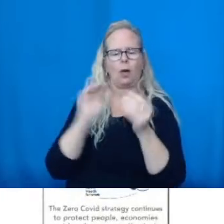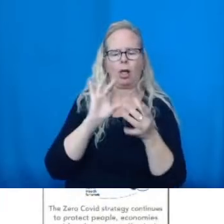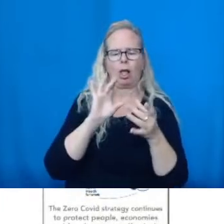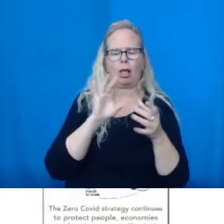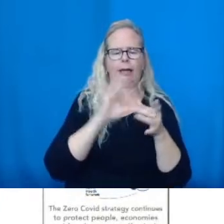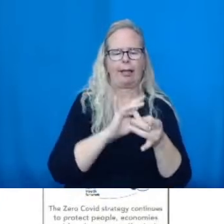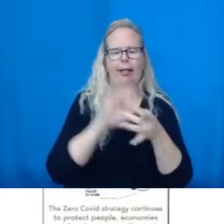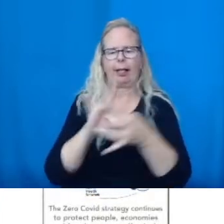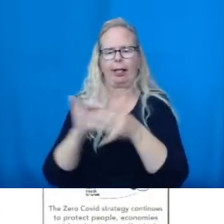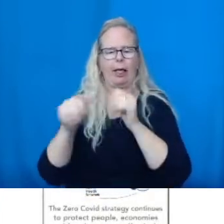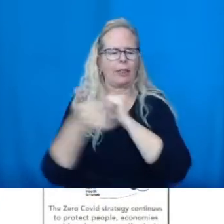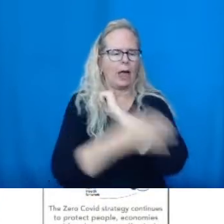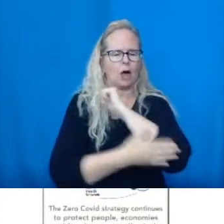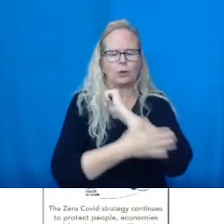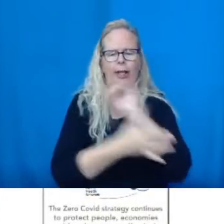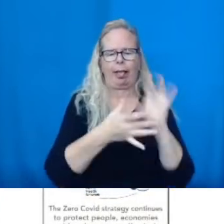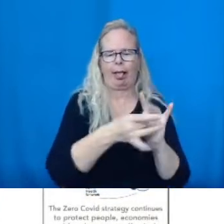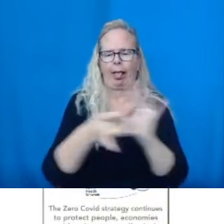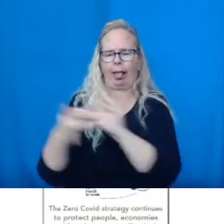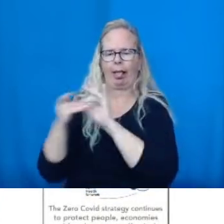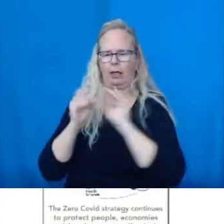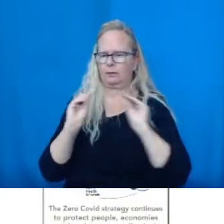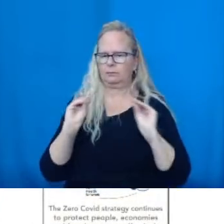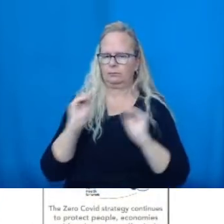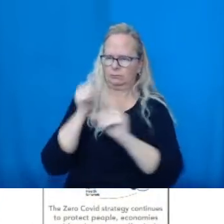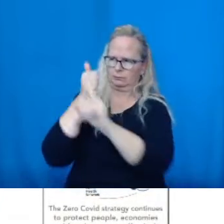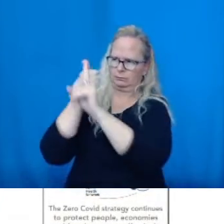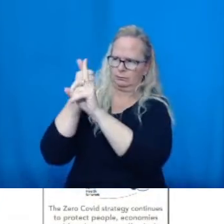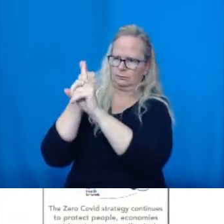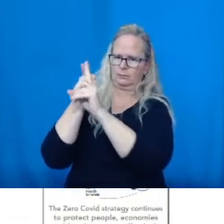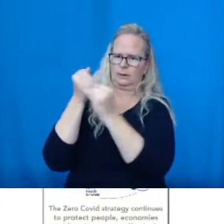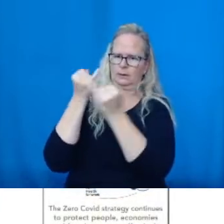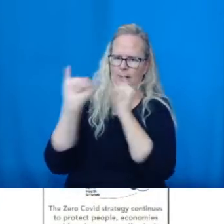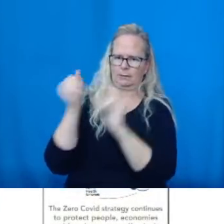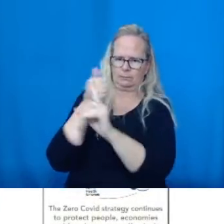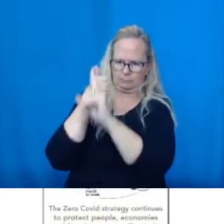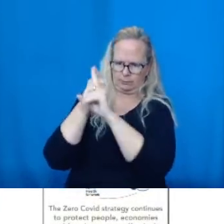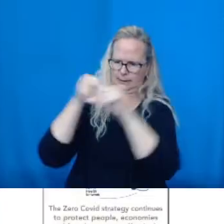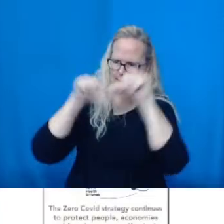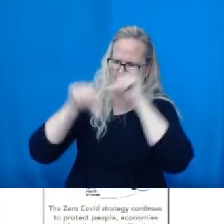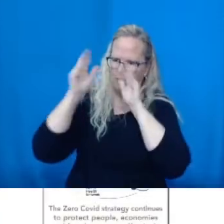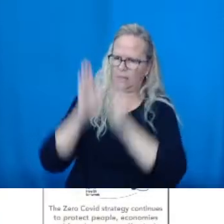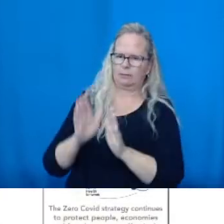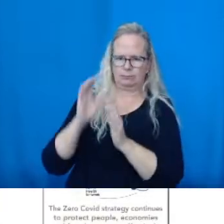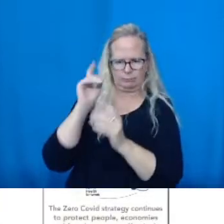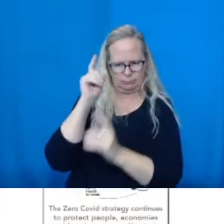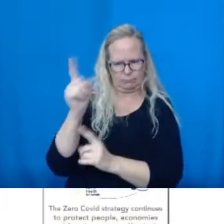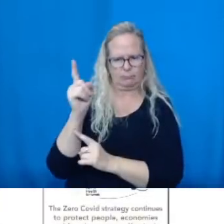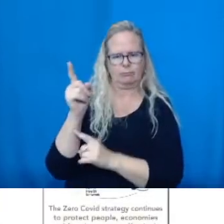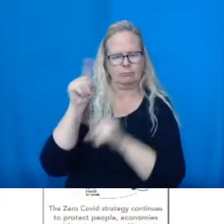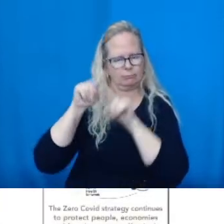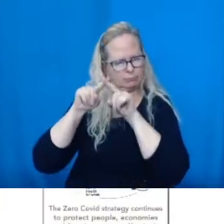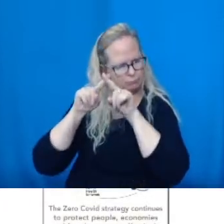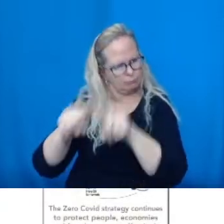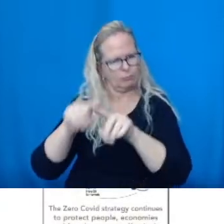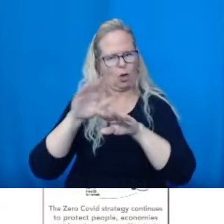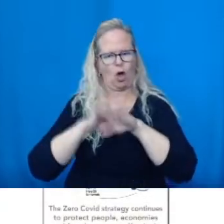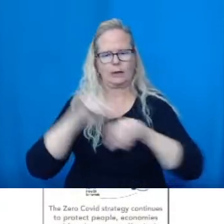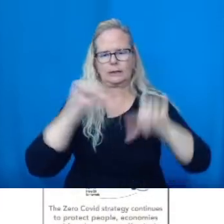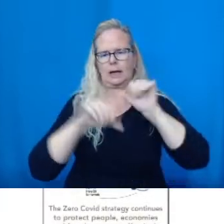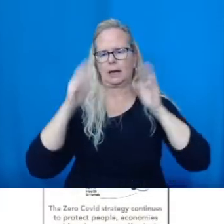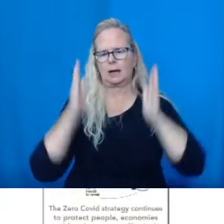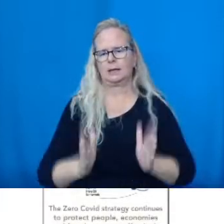the elimination strategy rather than mitigation strategy. So if you think about countries like New Zealand, they follow